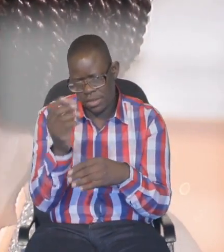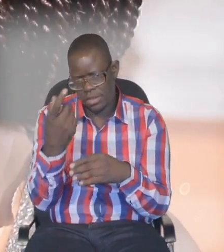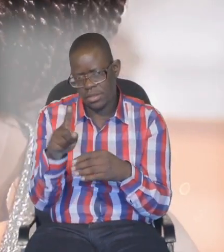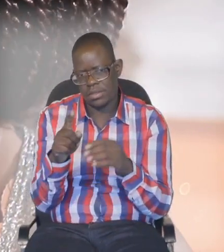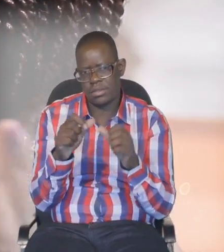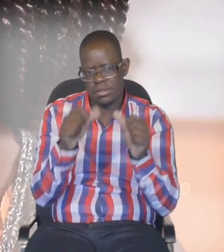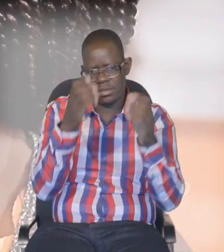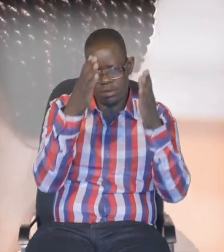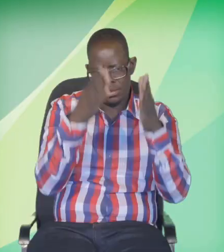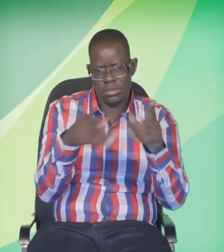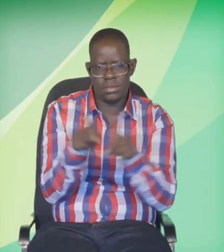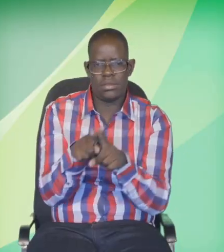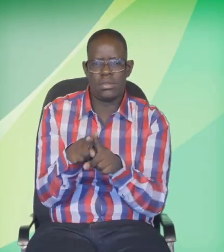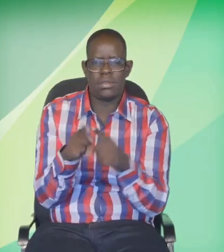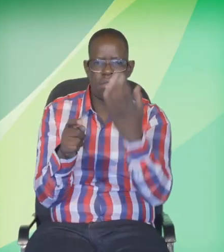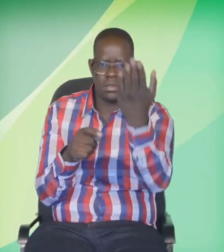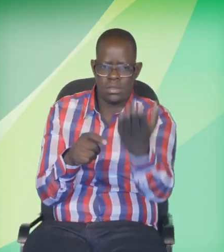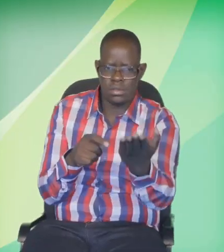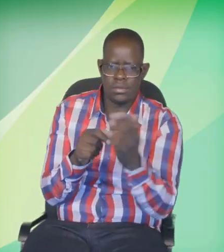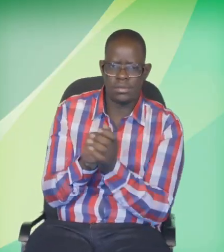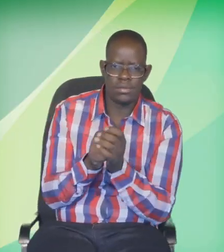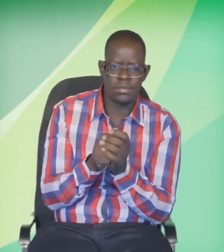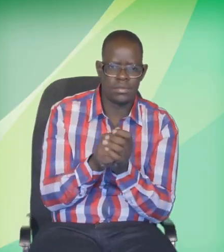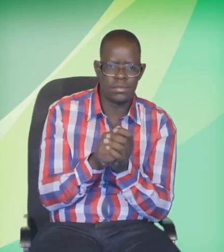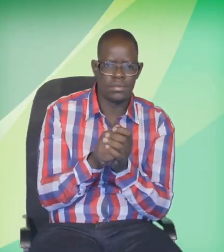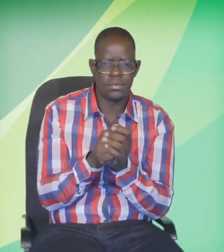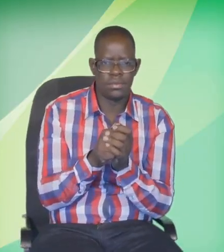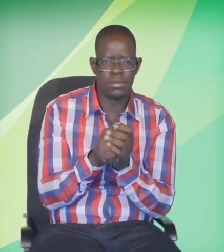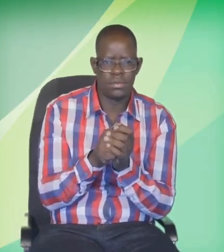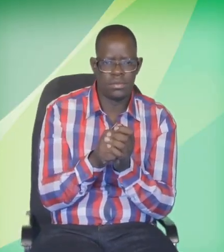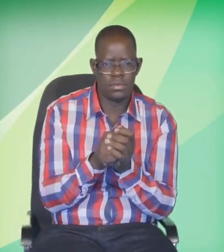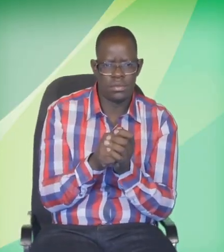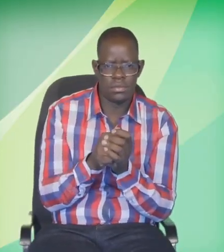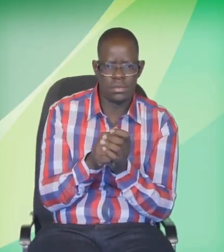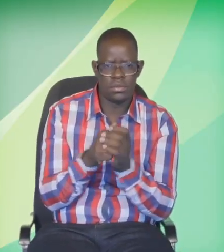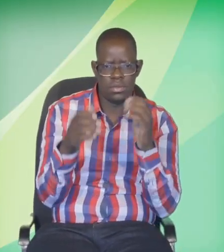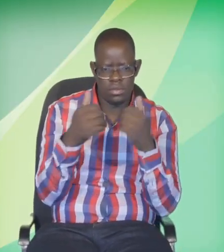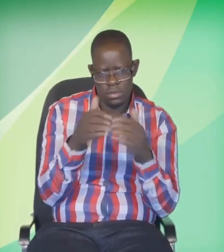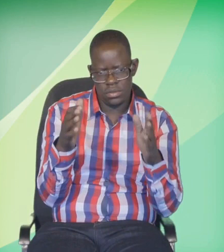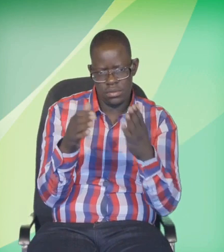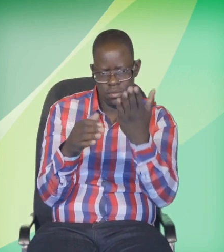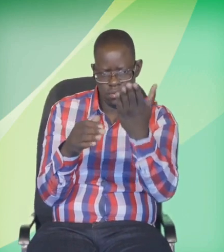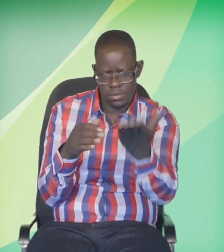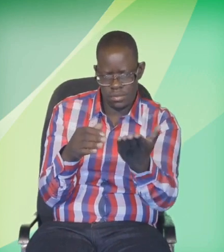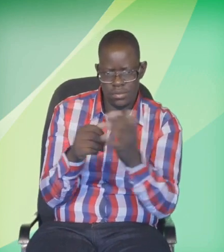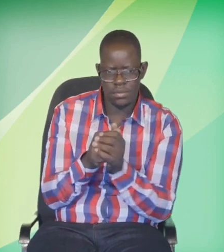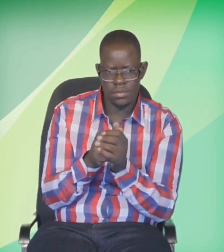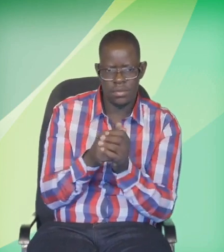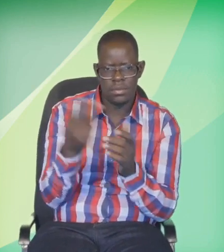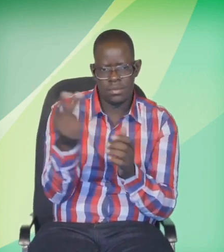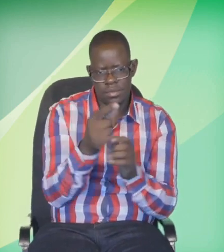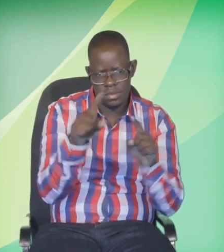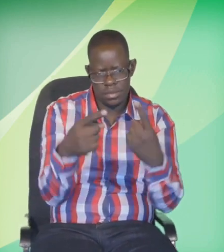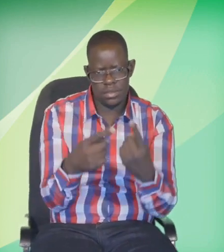the transactions like this. On the credit side, we enter transactions, the opening balance if there is a balance,